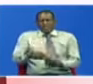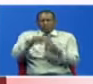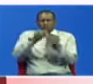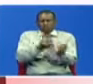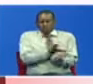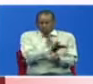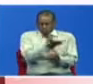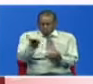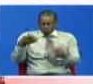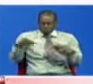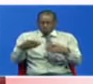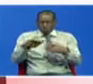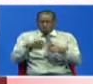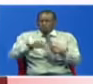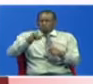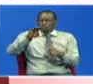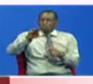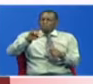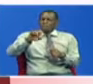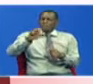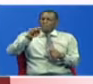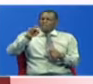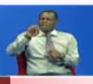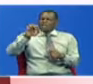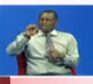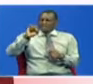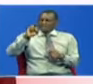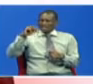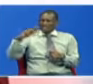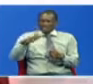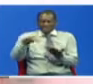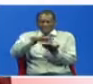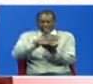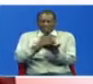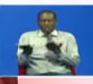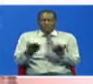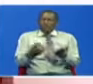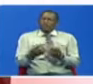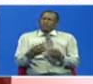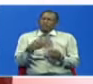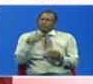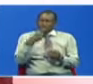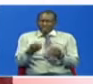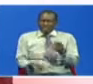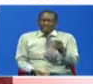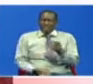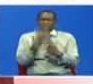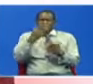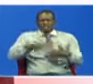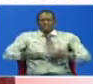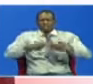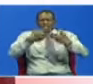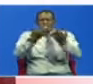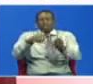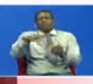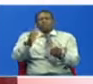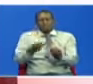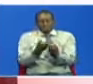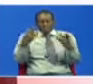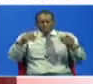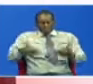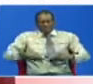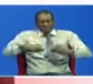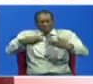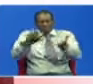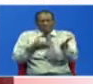the mining sector, where we are saying, come out and give more. Many people have given in